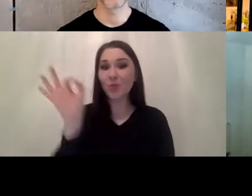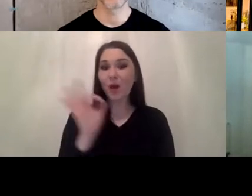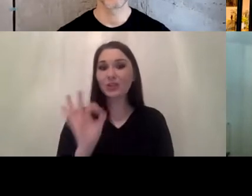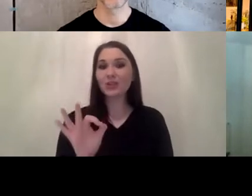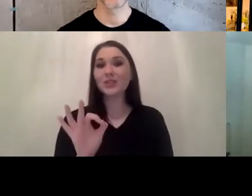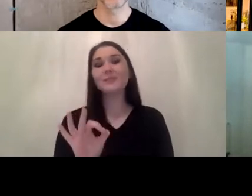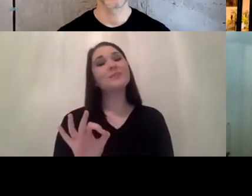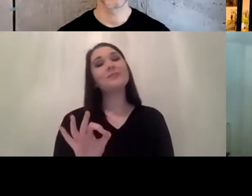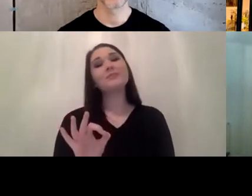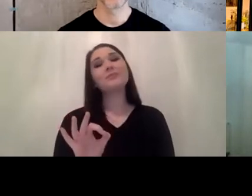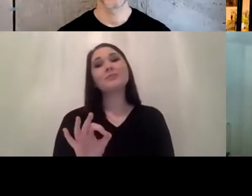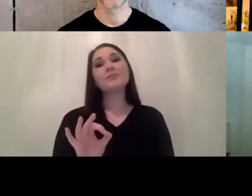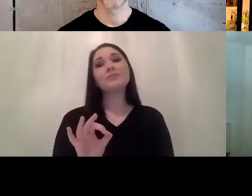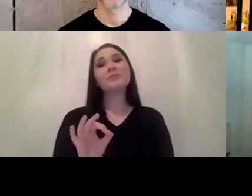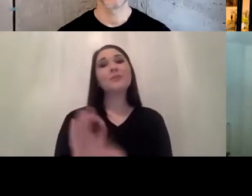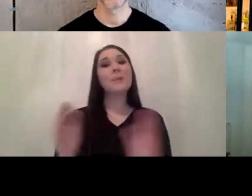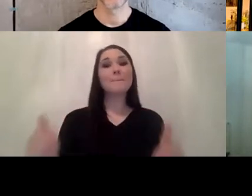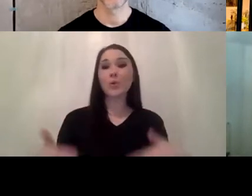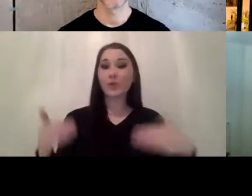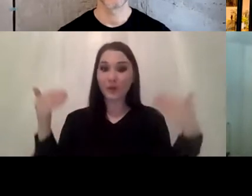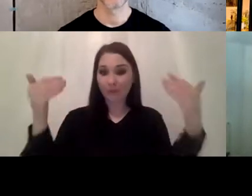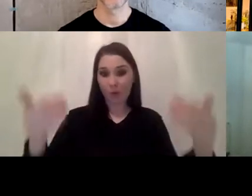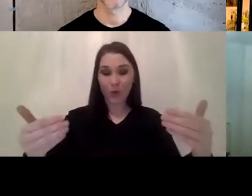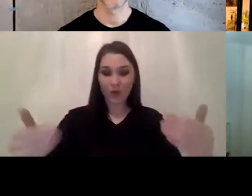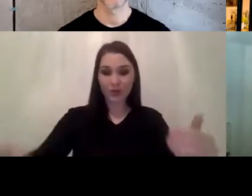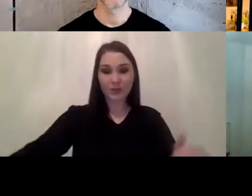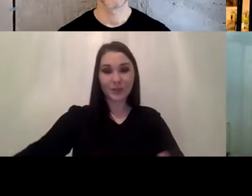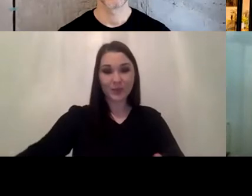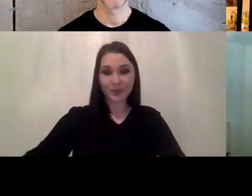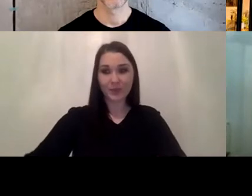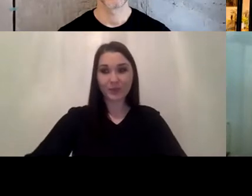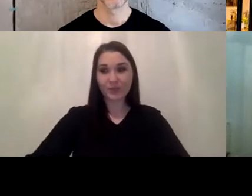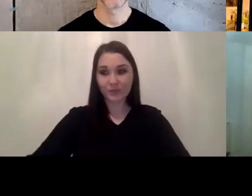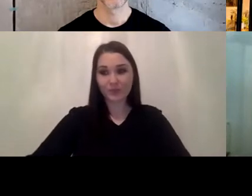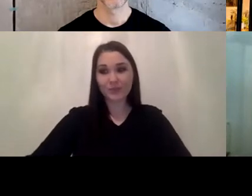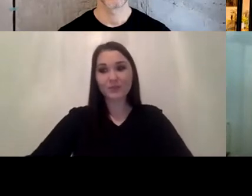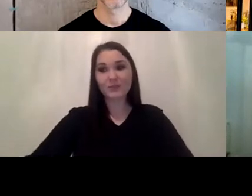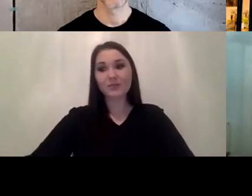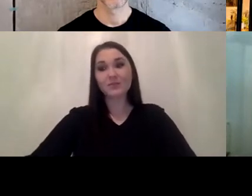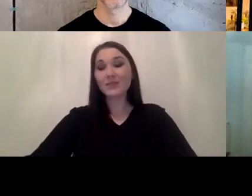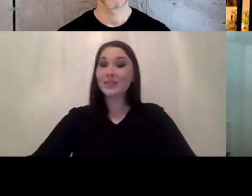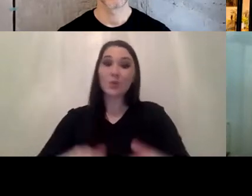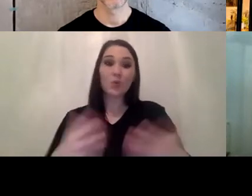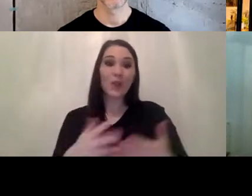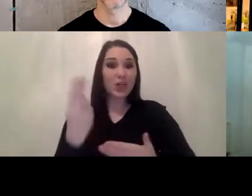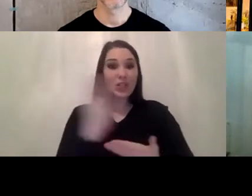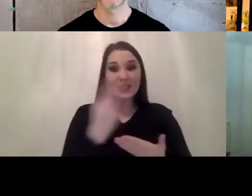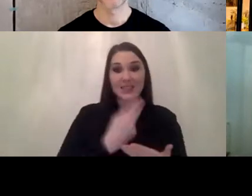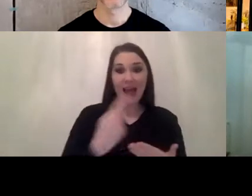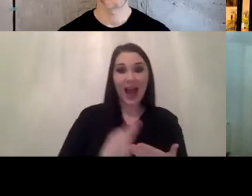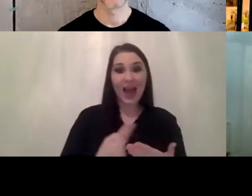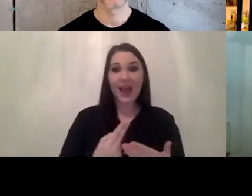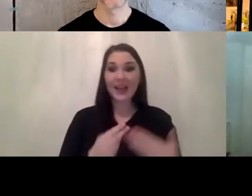is going to be moving forward, that we're going to be in this situation operating, whether we're designing, leading teams,